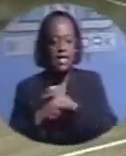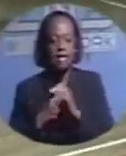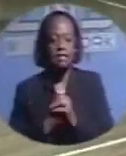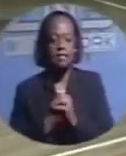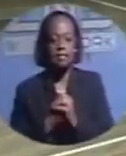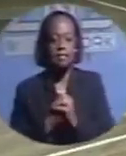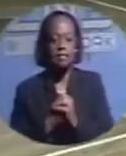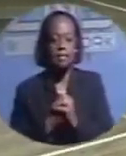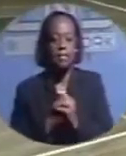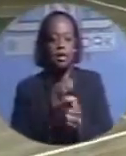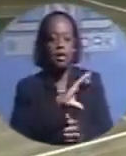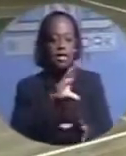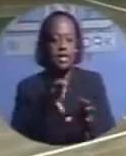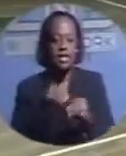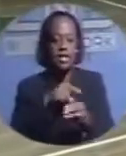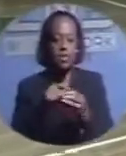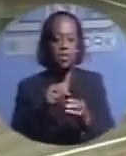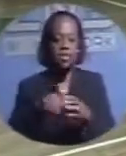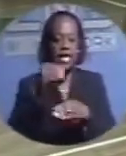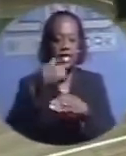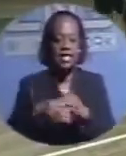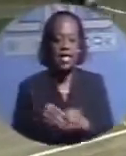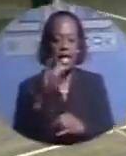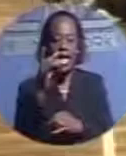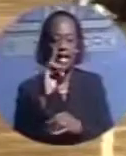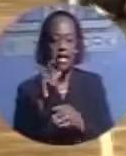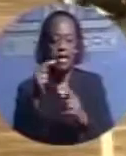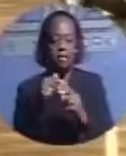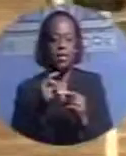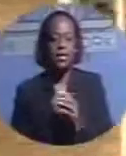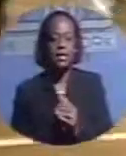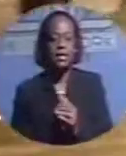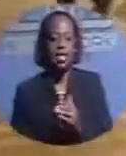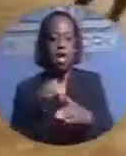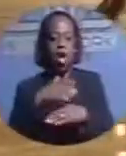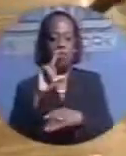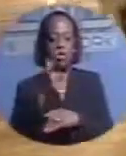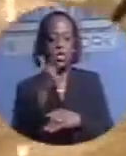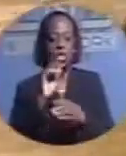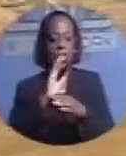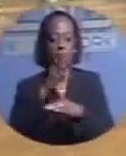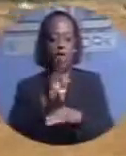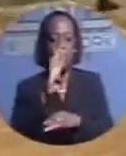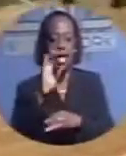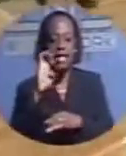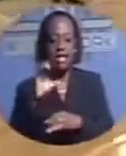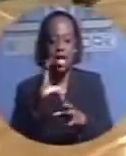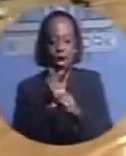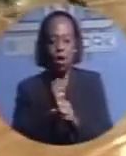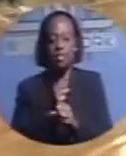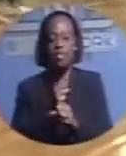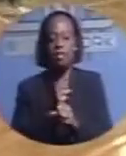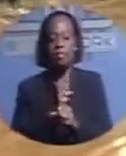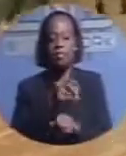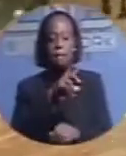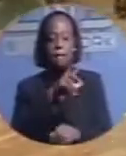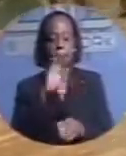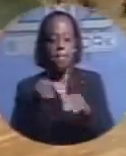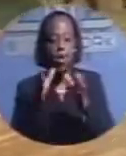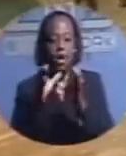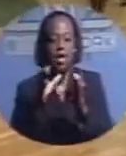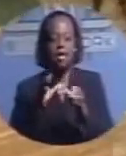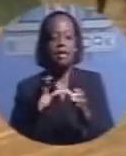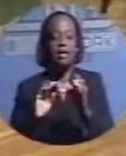this one inside for two more of his side-high 18 points. Off the turnover, BC getting the ball to Dr. P. Perry